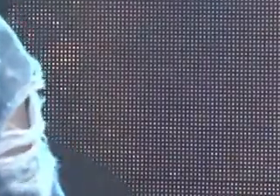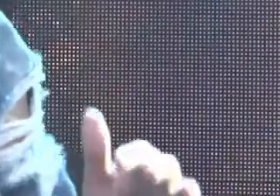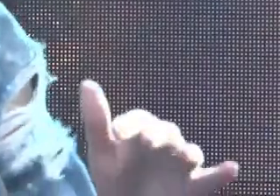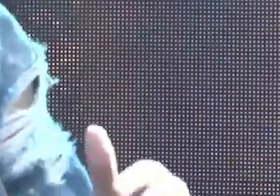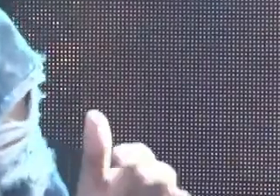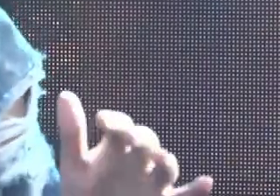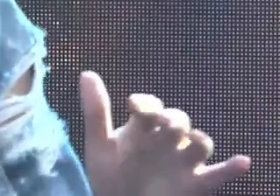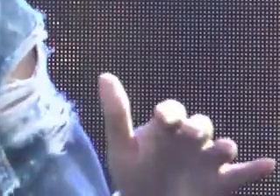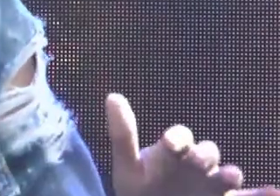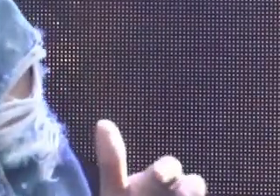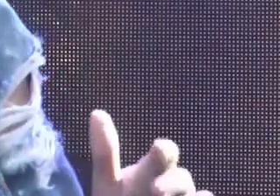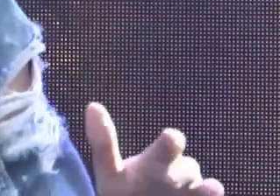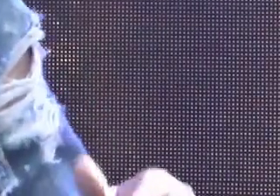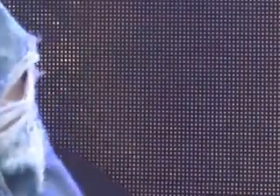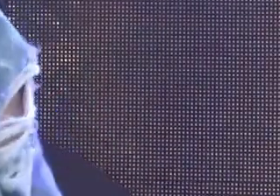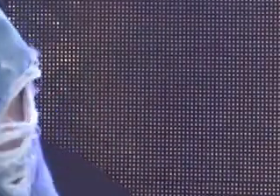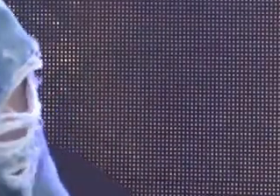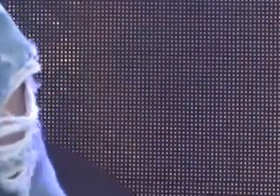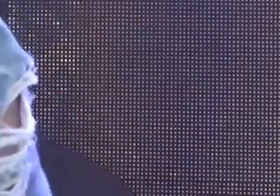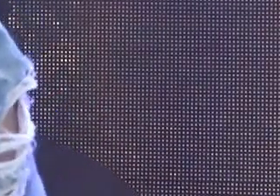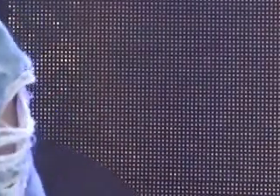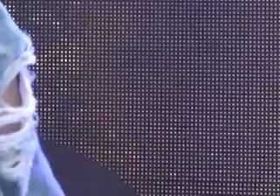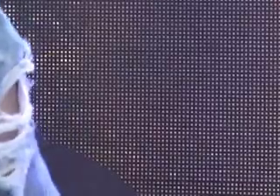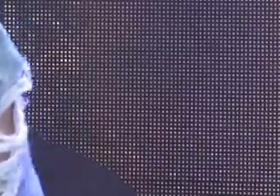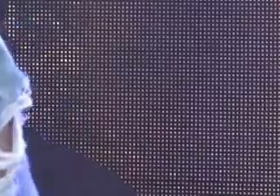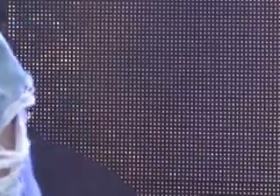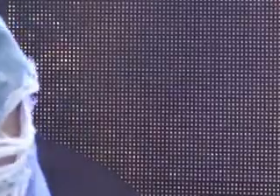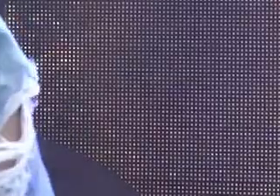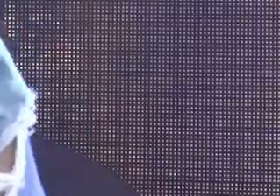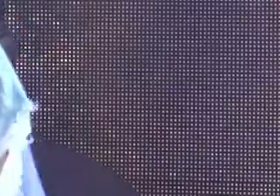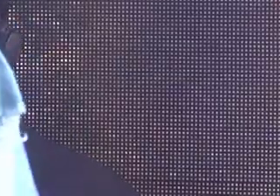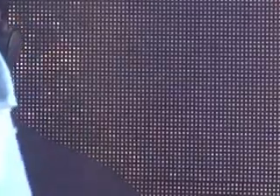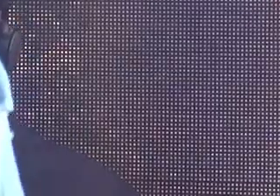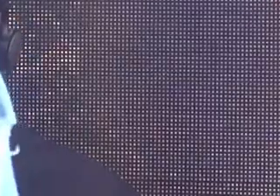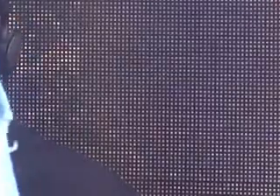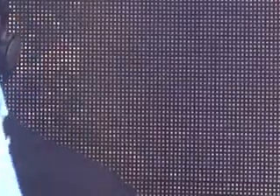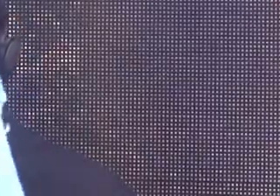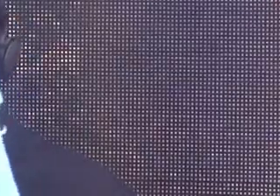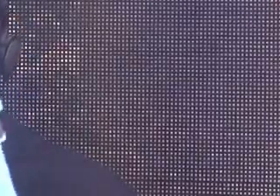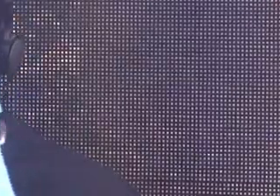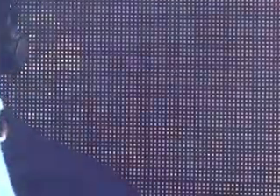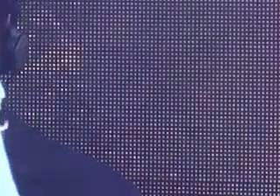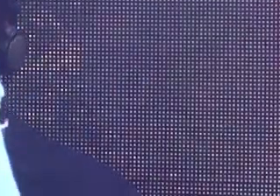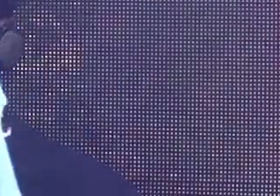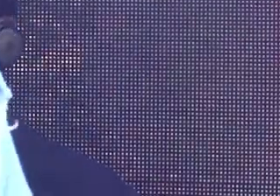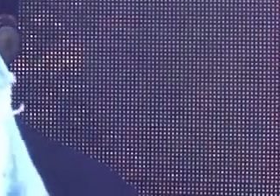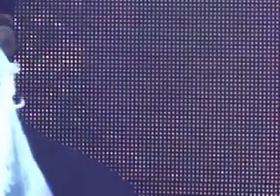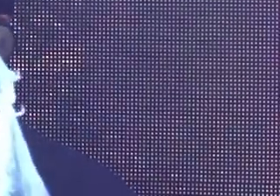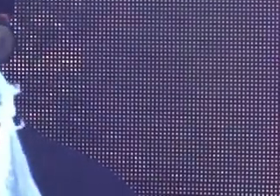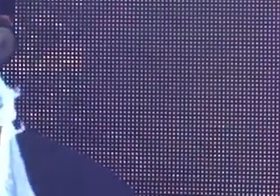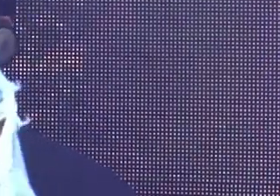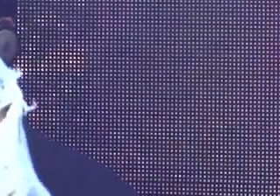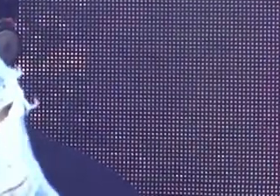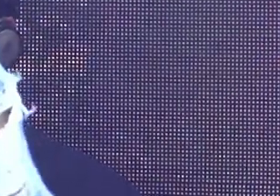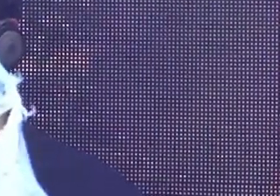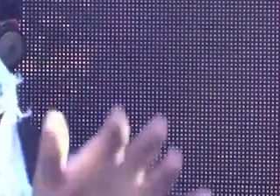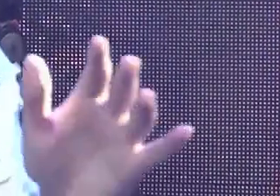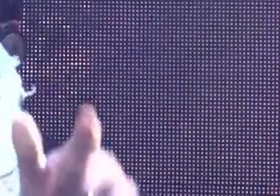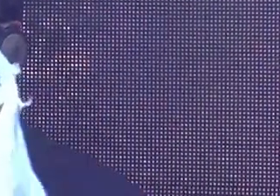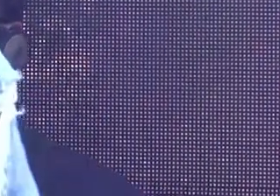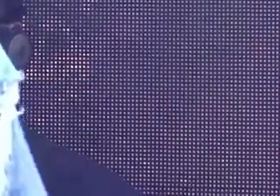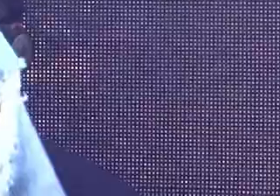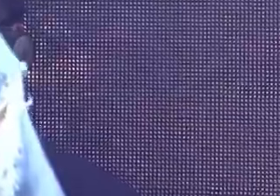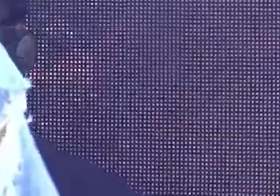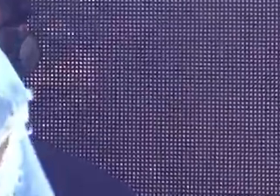Seems like everybody's got a price, I wonder how they sleep at night, when a sale comes first and the truth comes second.